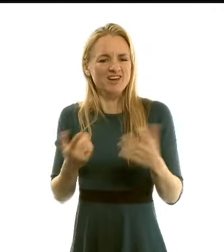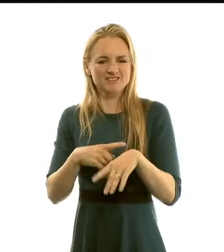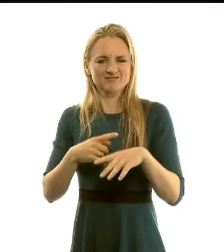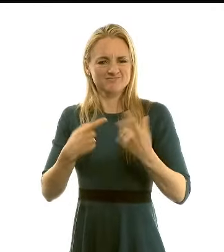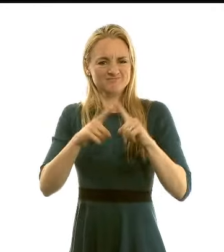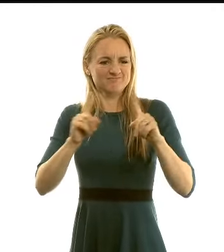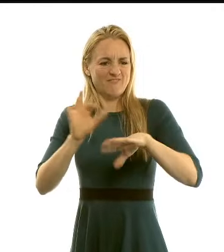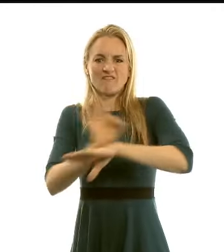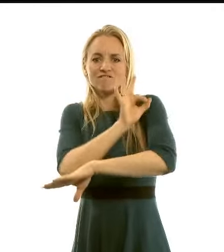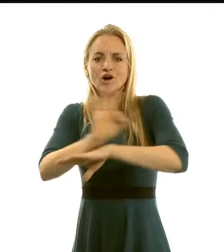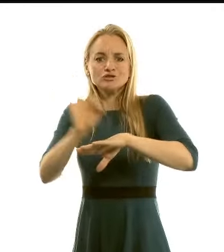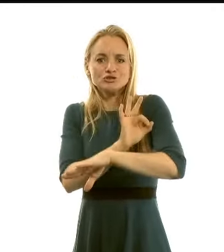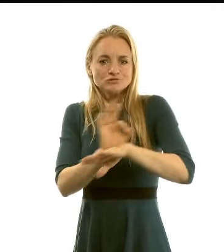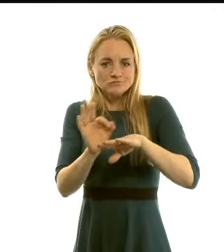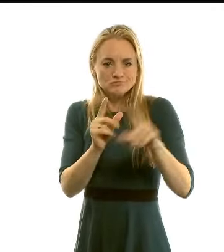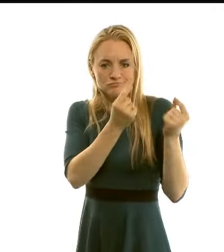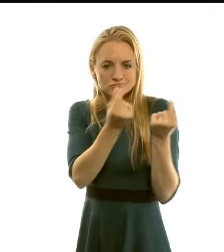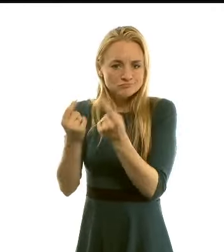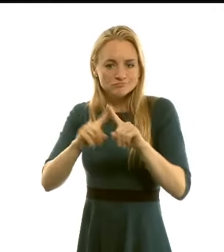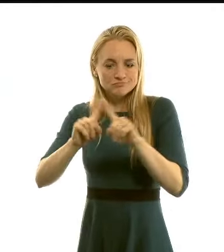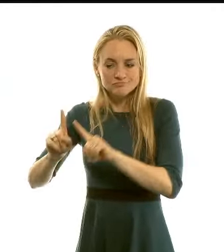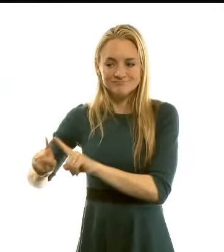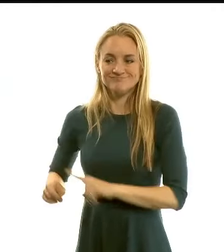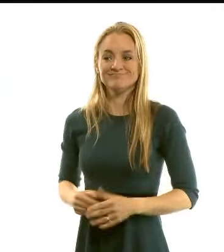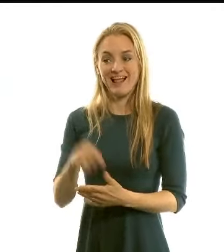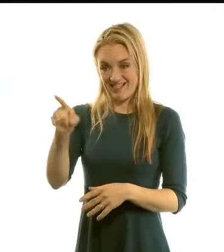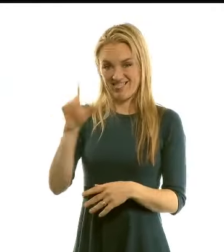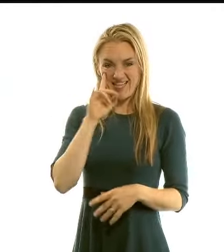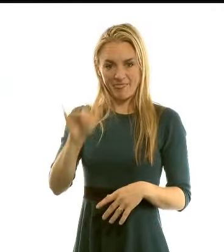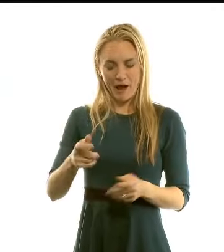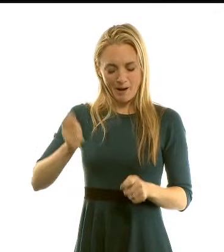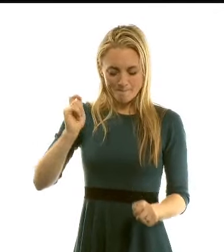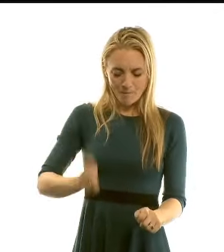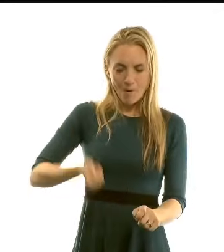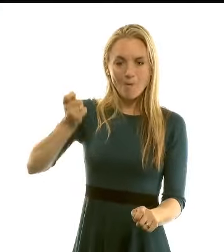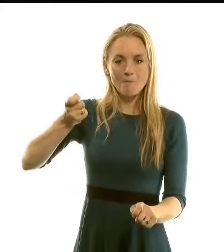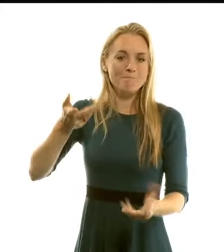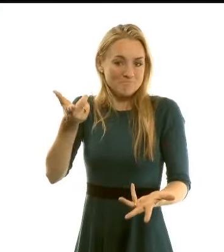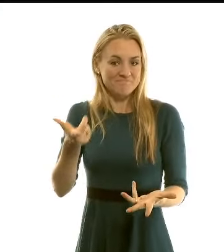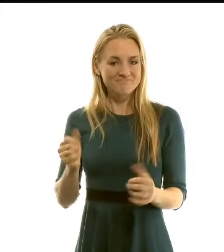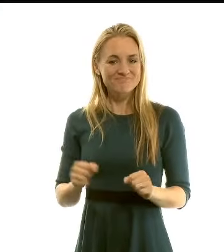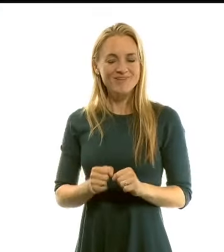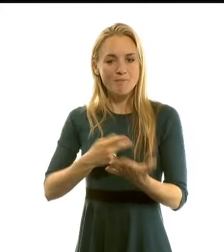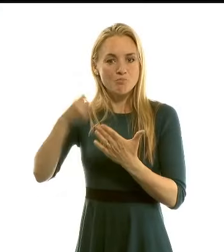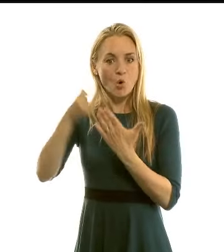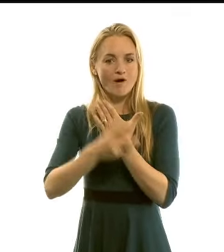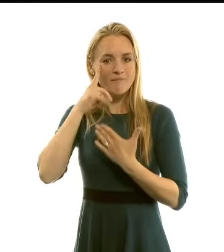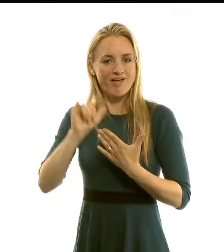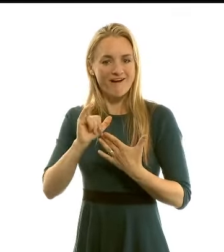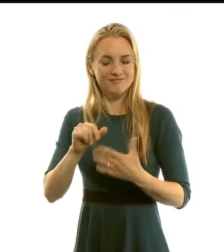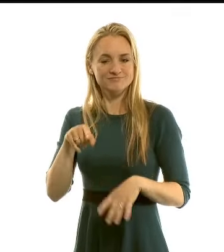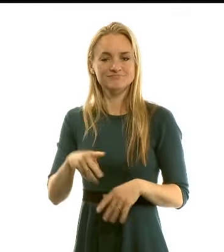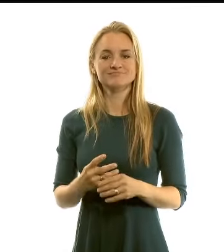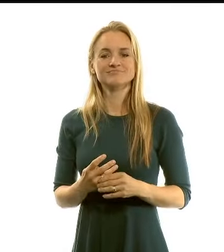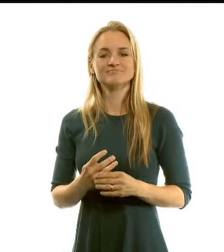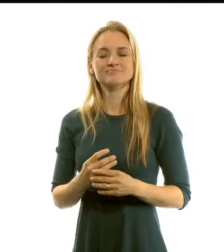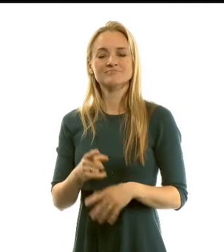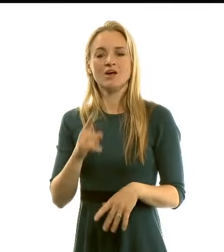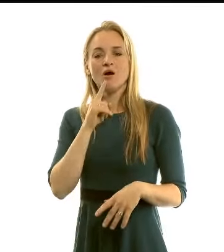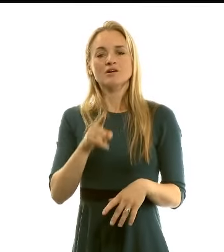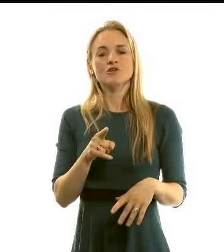functions. News. Like that. You see, it's all very exciting, and this development that Charlie has and all his robotic